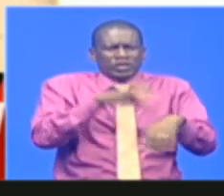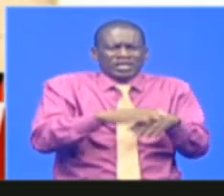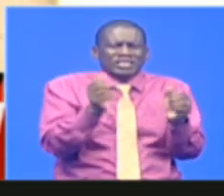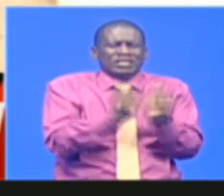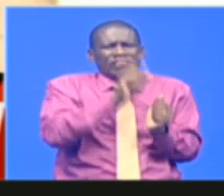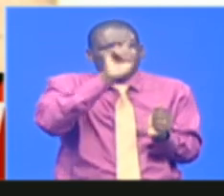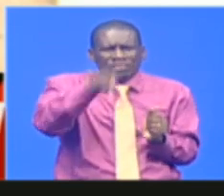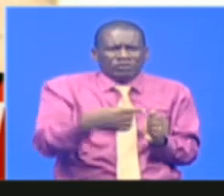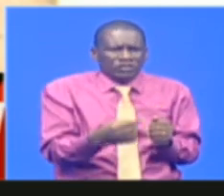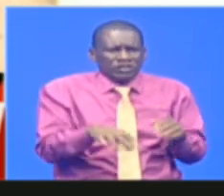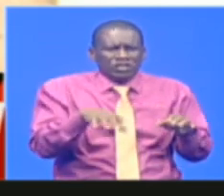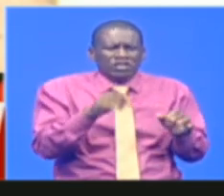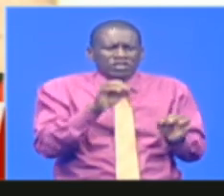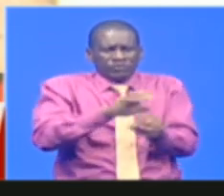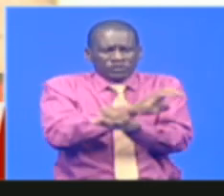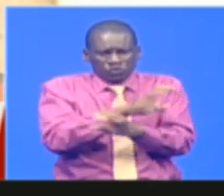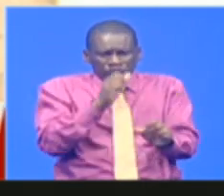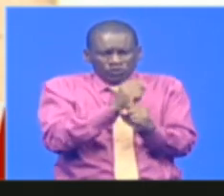Even